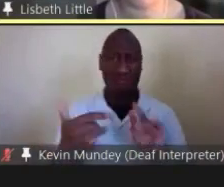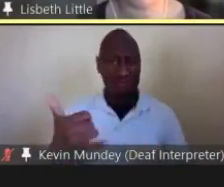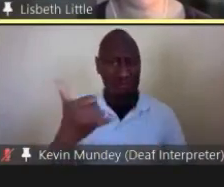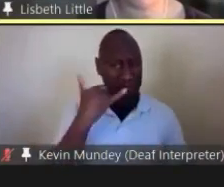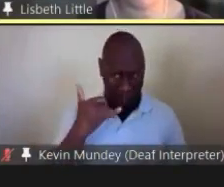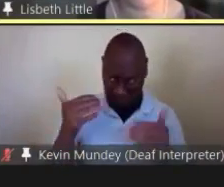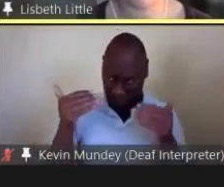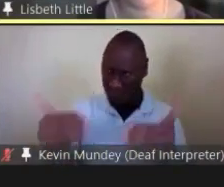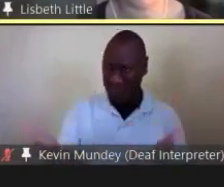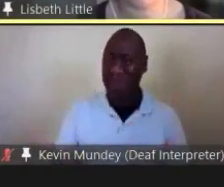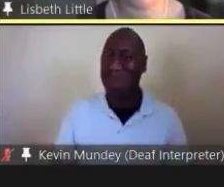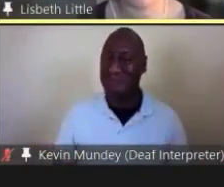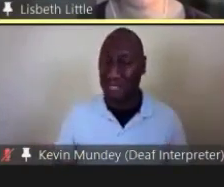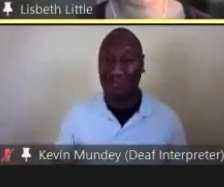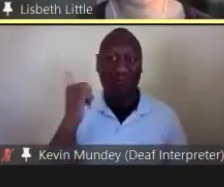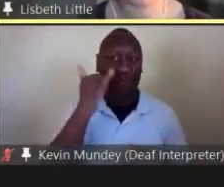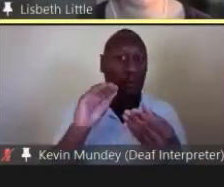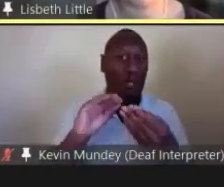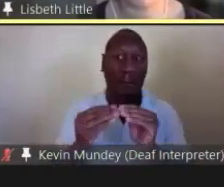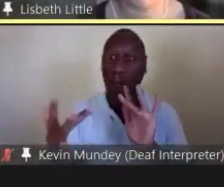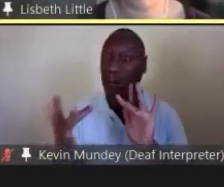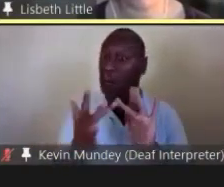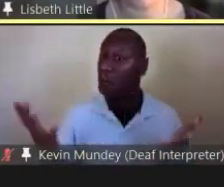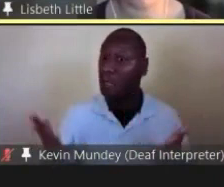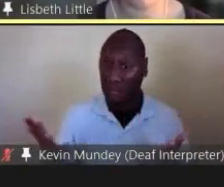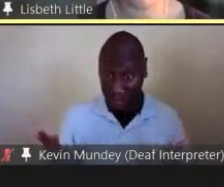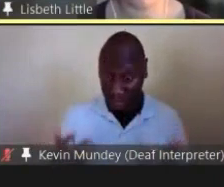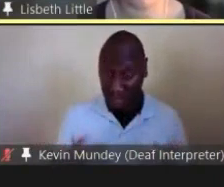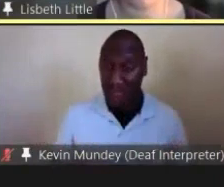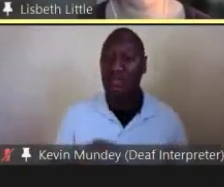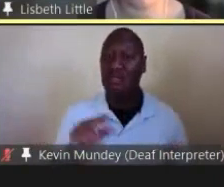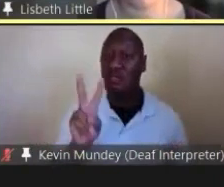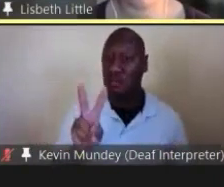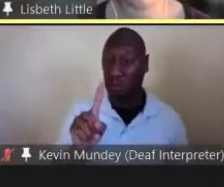Our phone number is